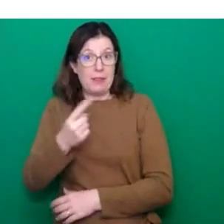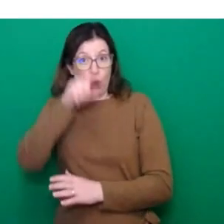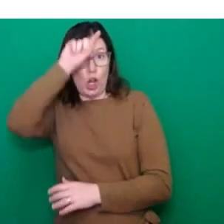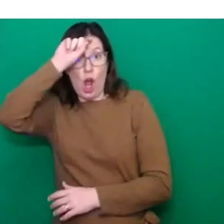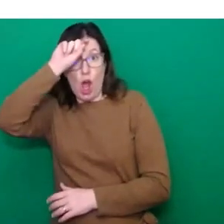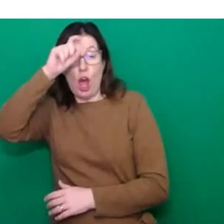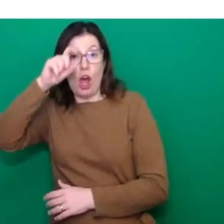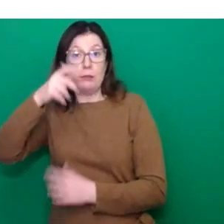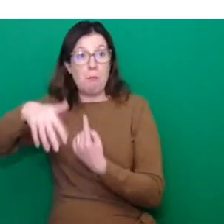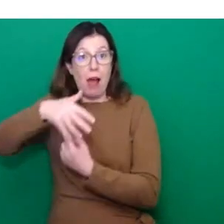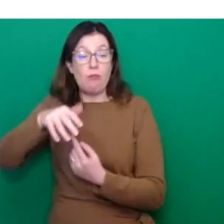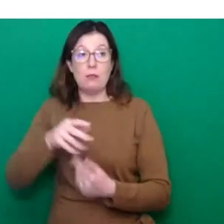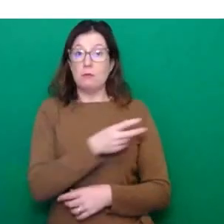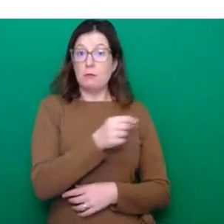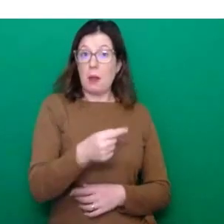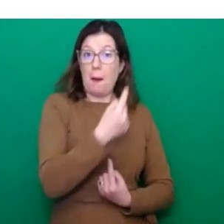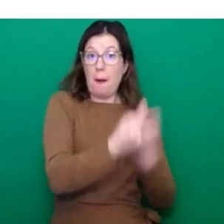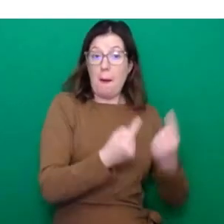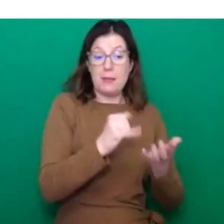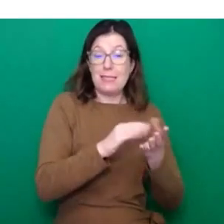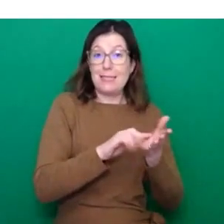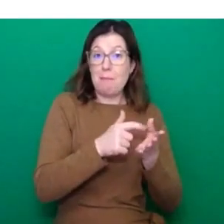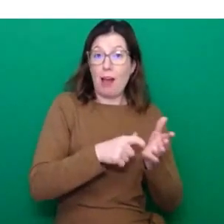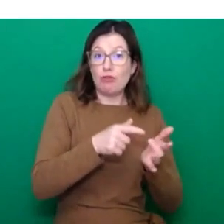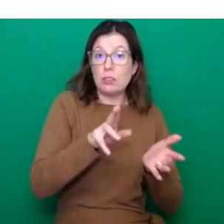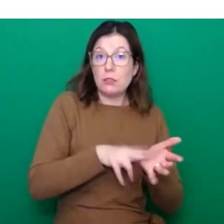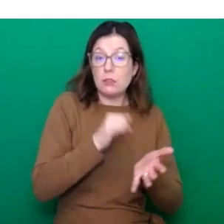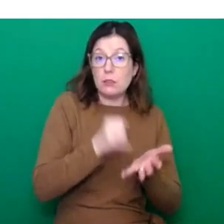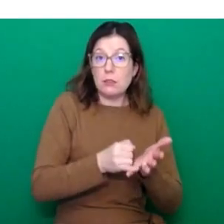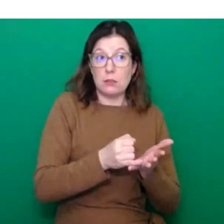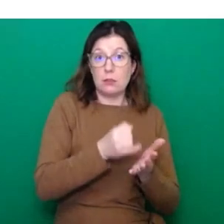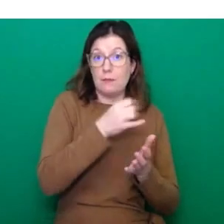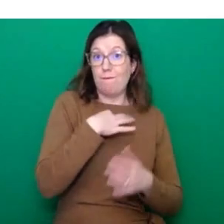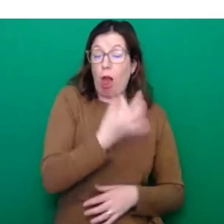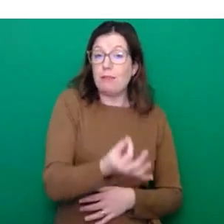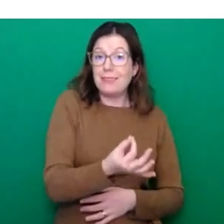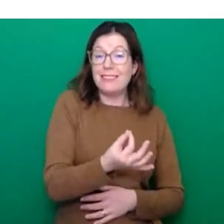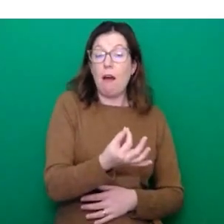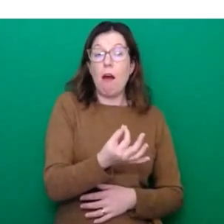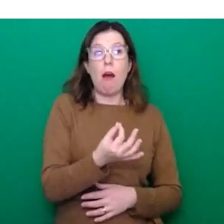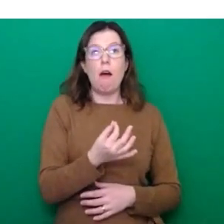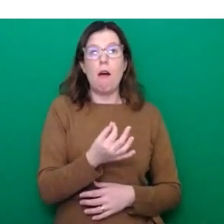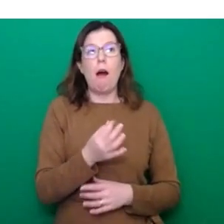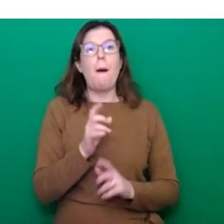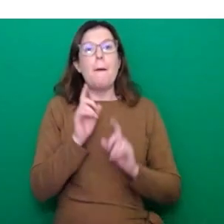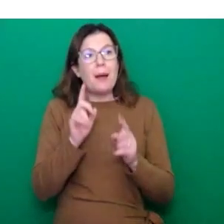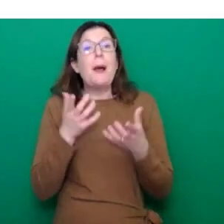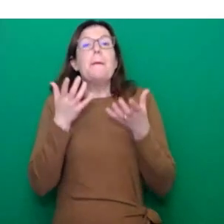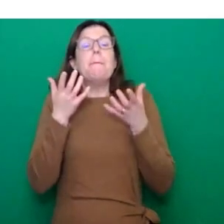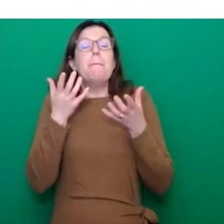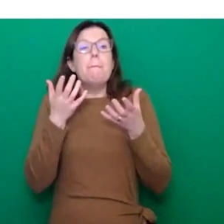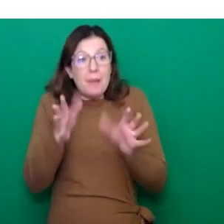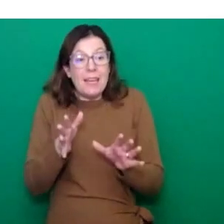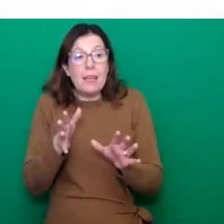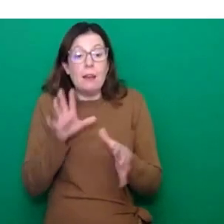people who have just volunteered in the Samaritans and for a long time. But it's being able to have worked with people and